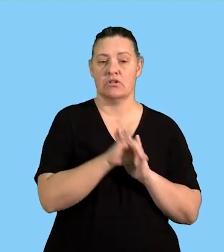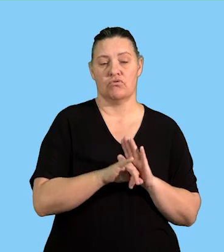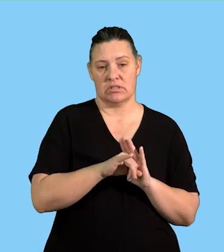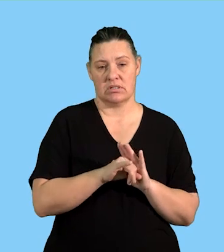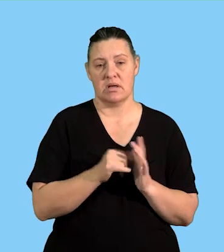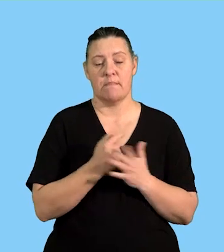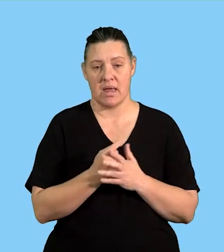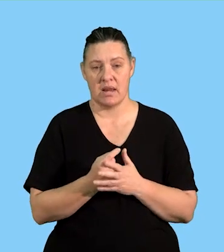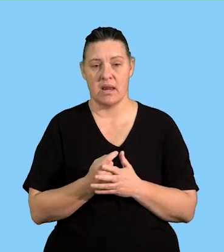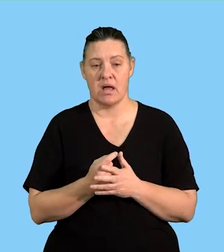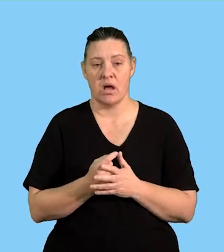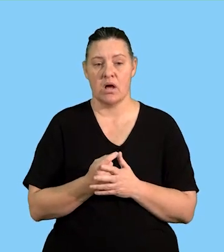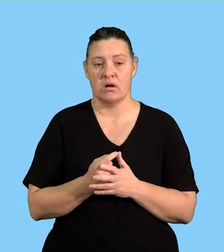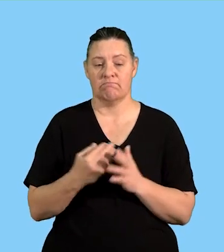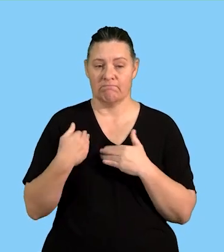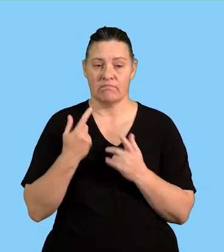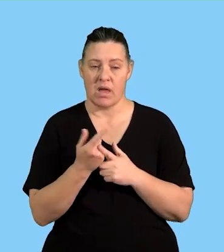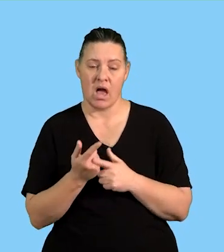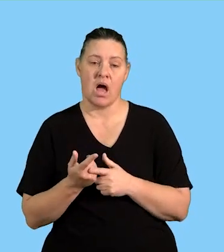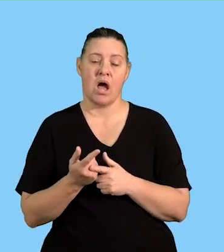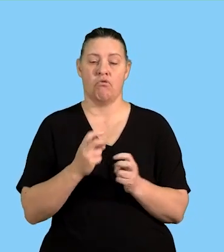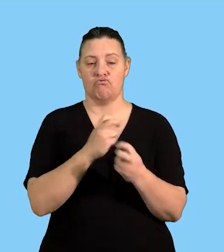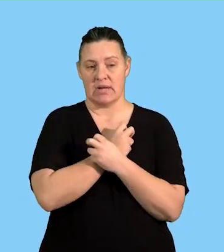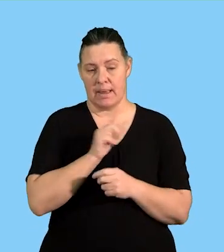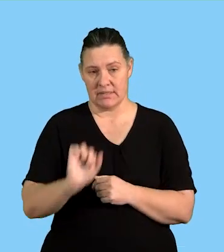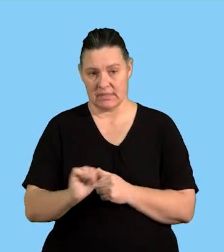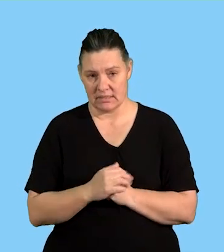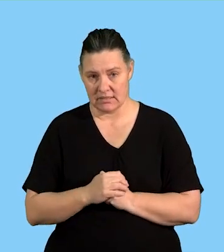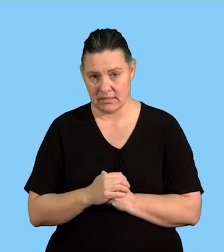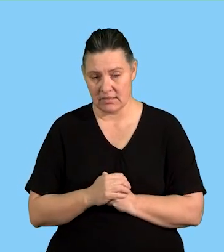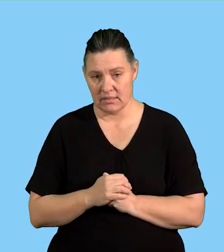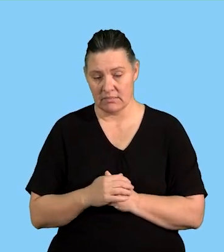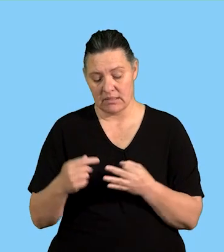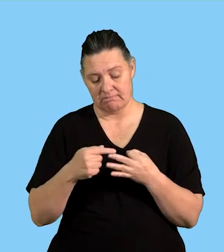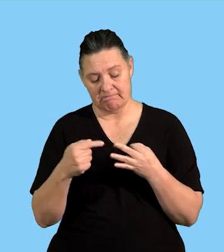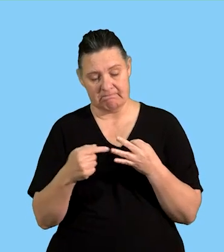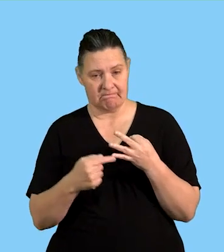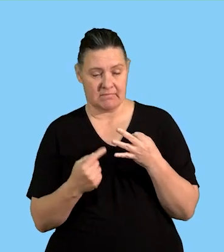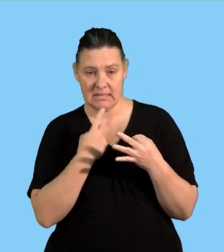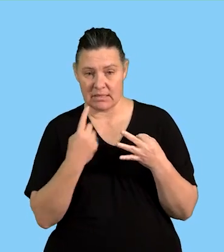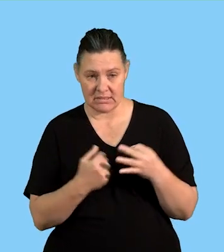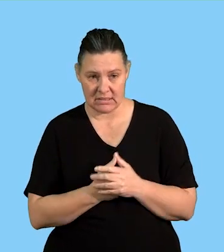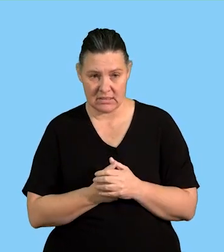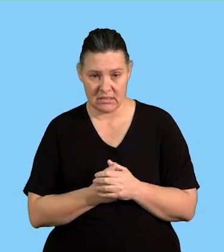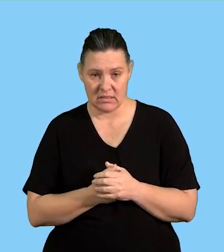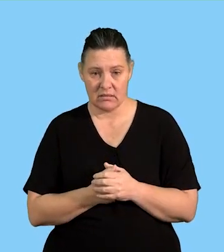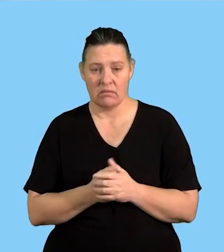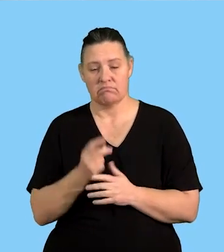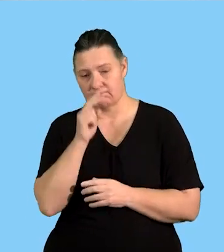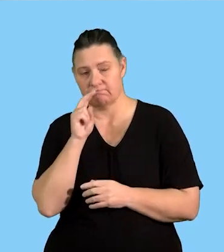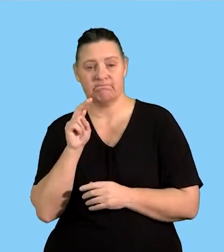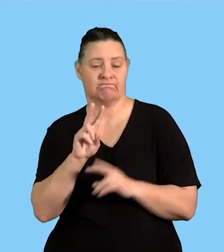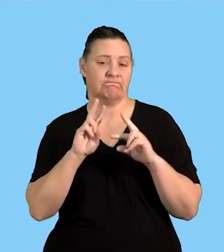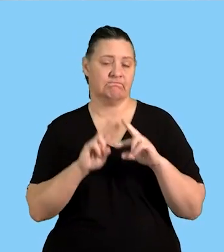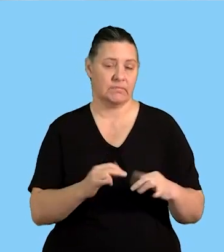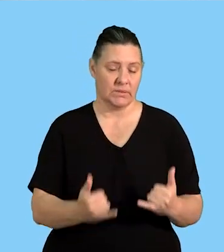insurance that would secure their retirement. So those are the three statements we should be